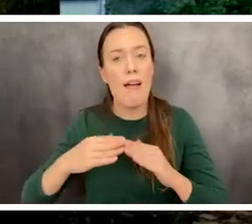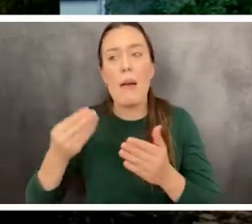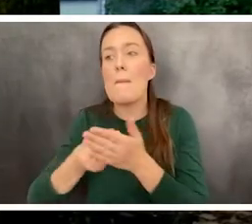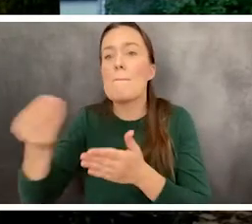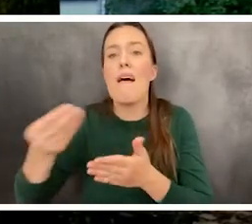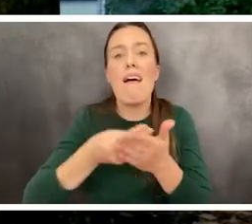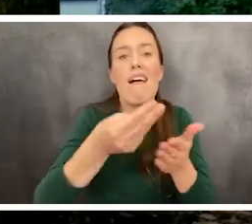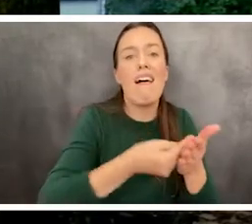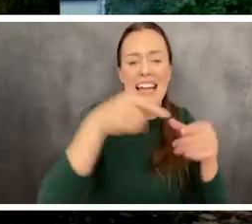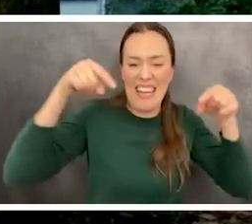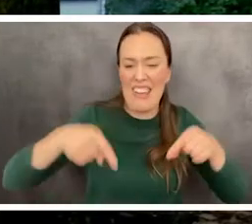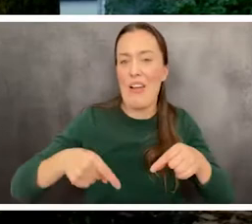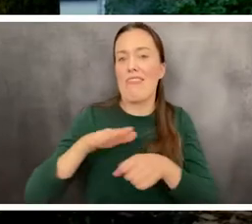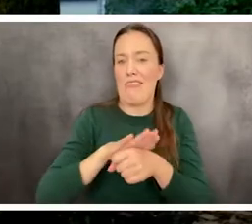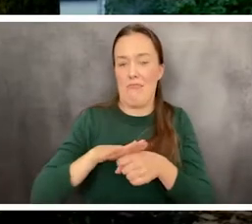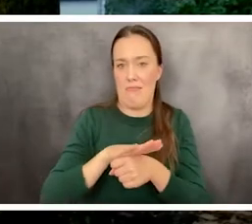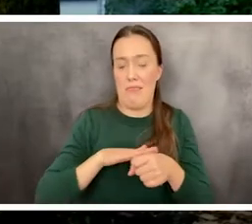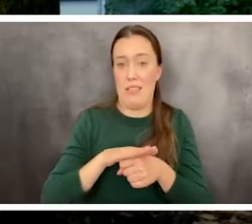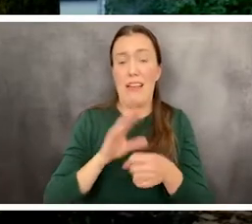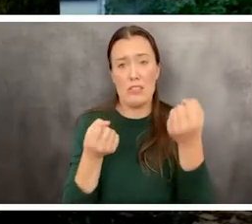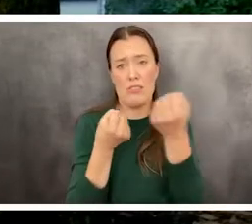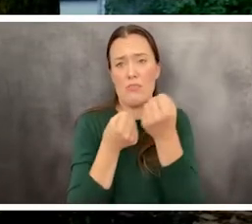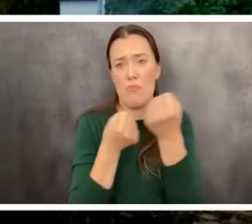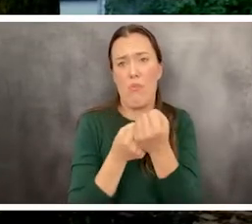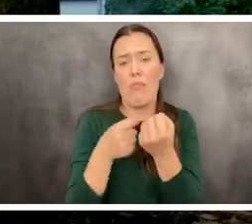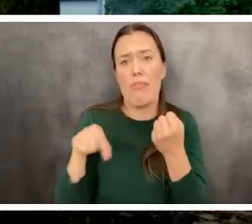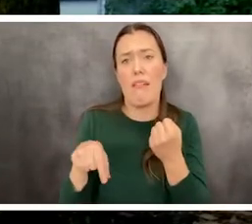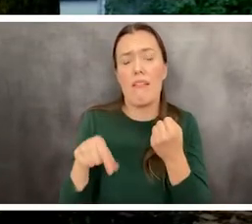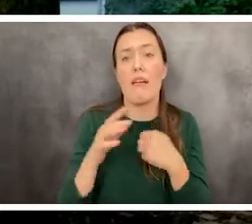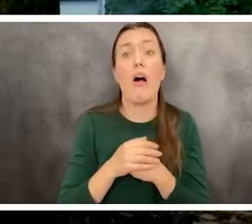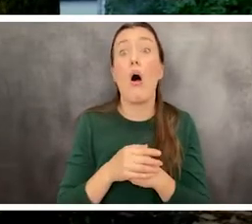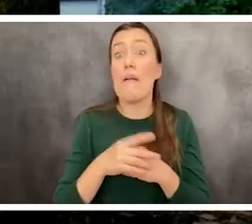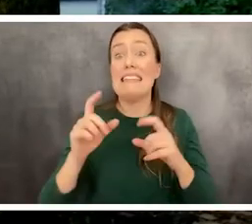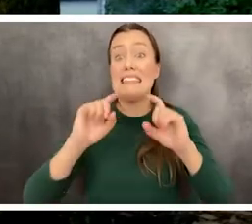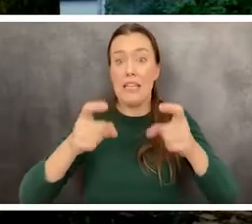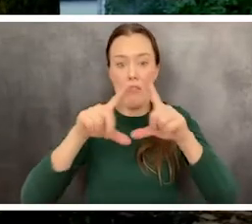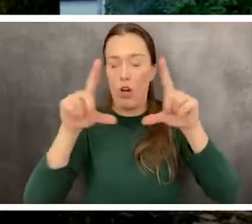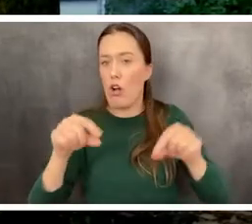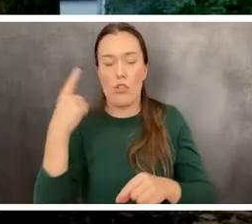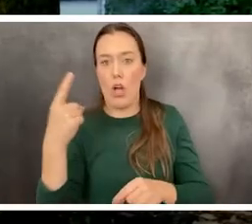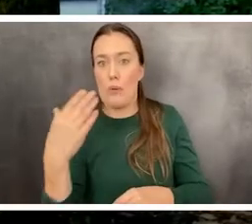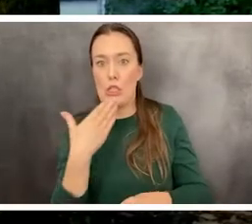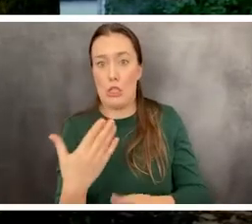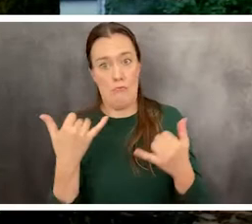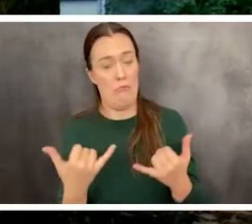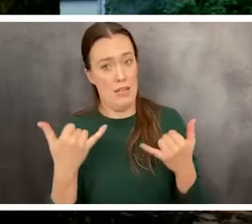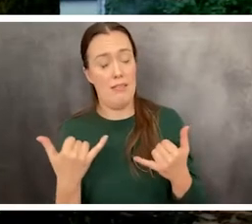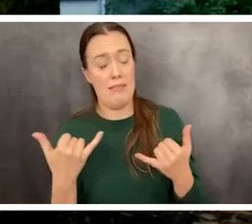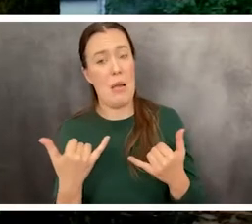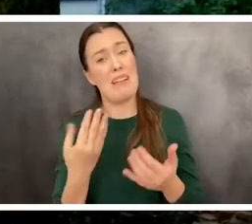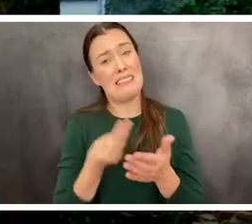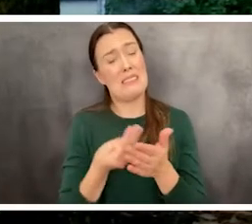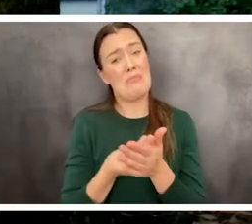see what the vendors have and really support them. Gift cards, they can never go out of style, and that helps them a lot, especially in these